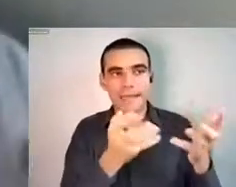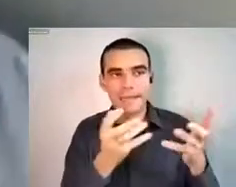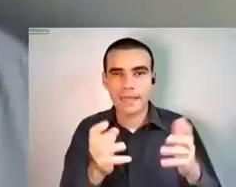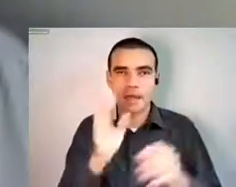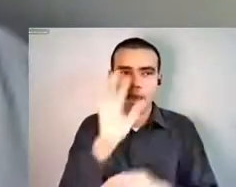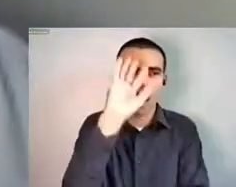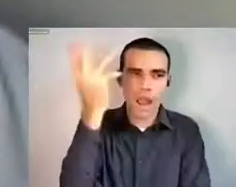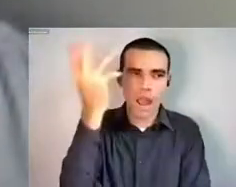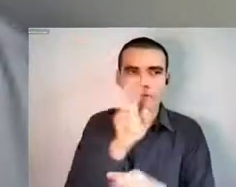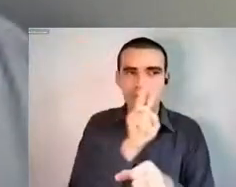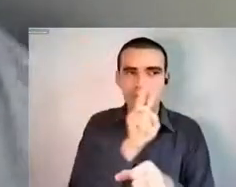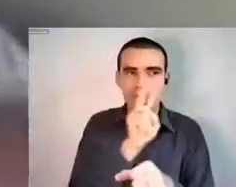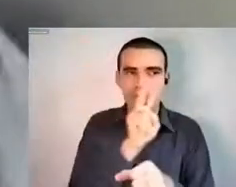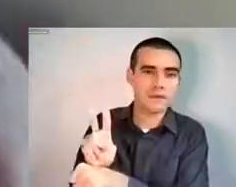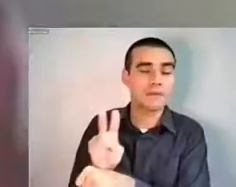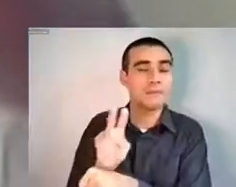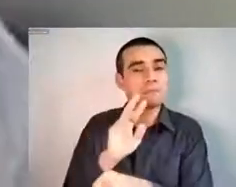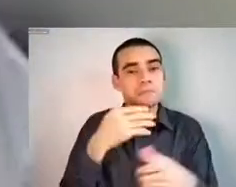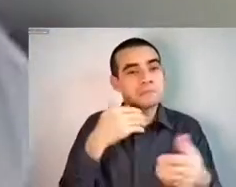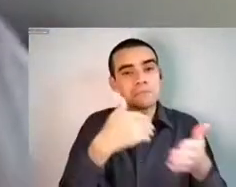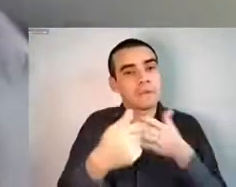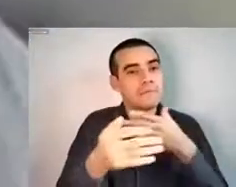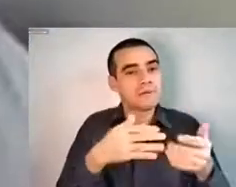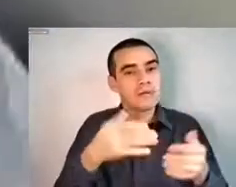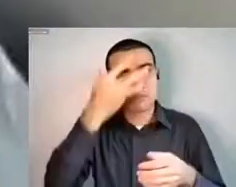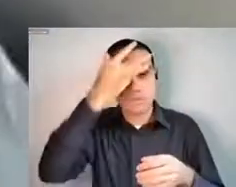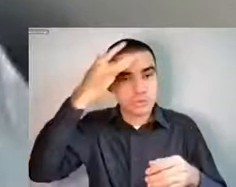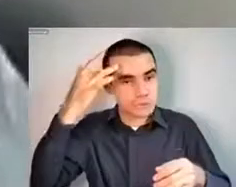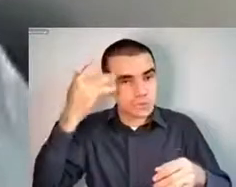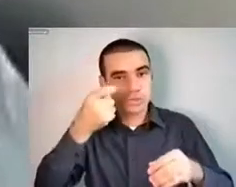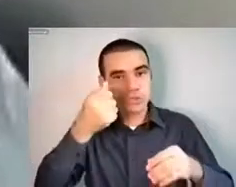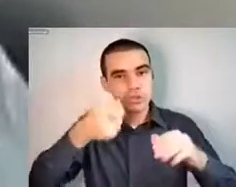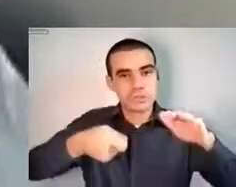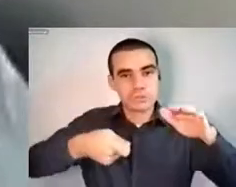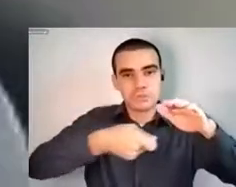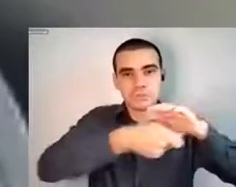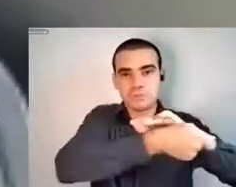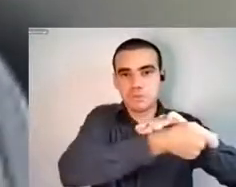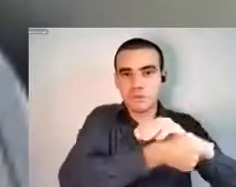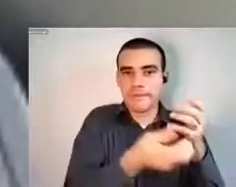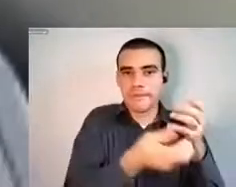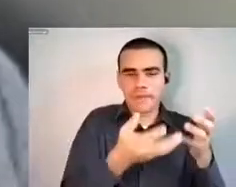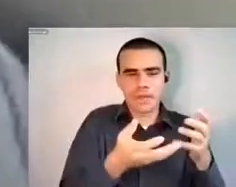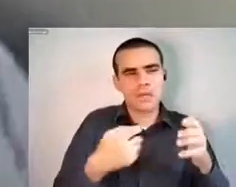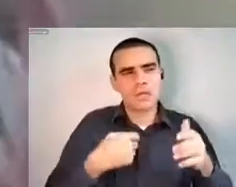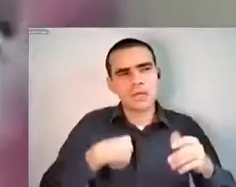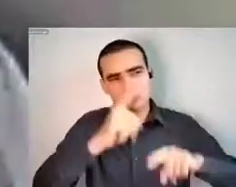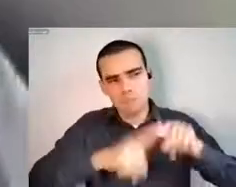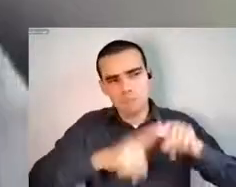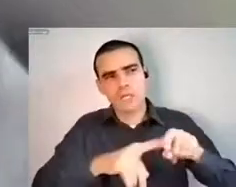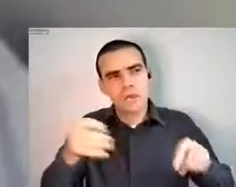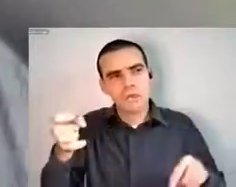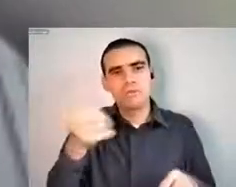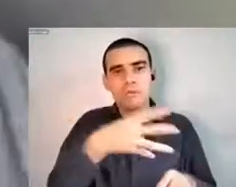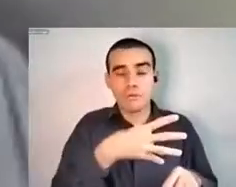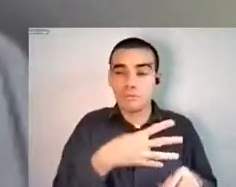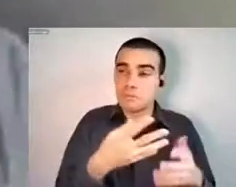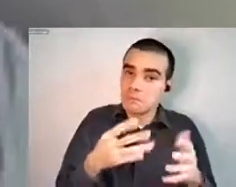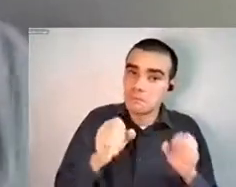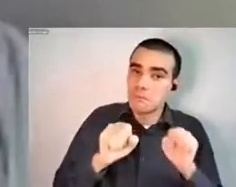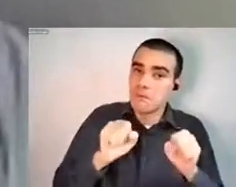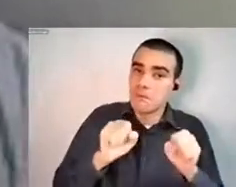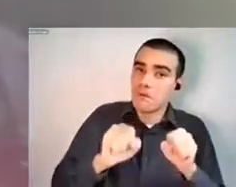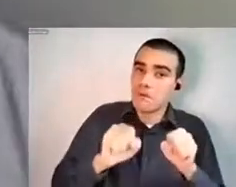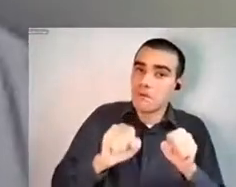supplier that is interested in protecting the forest, but could be an investor that could want to have a